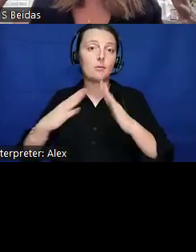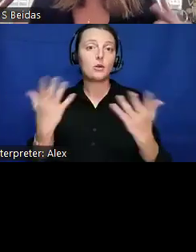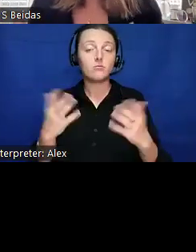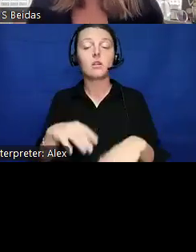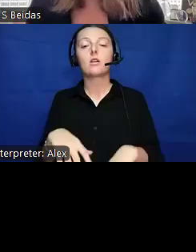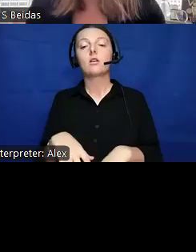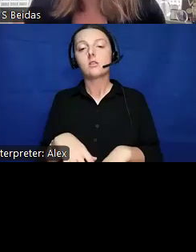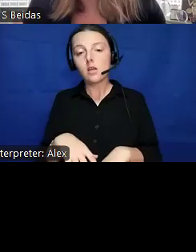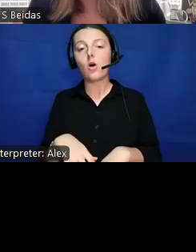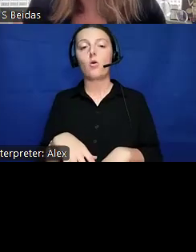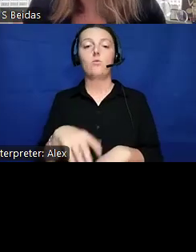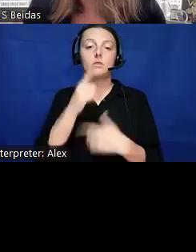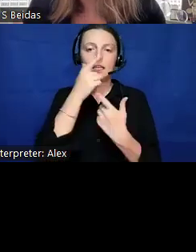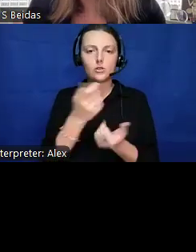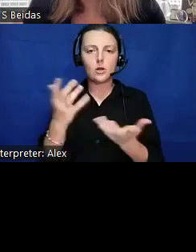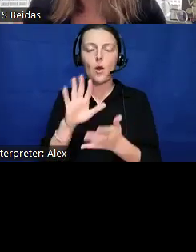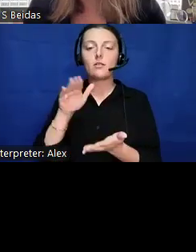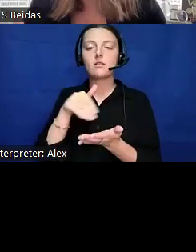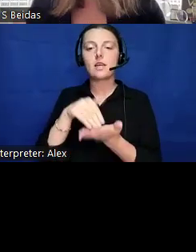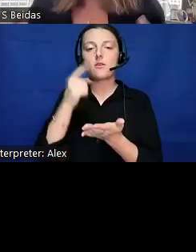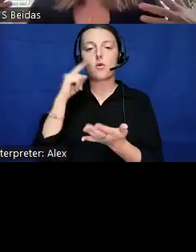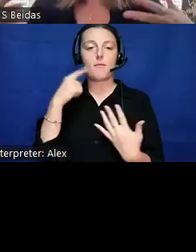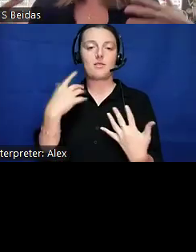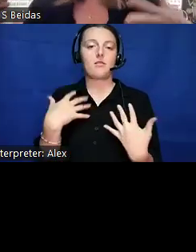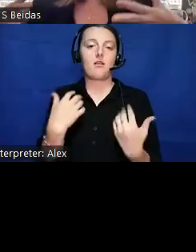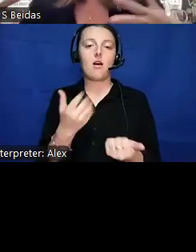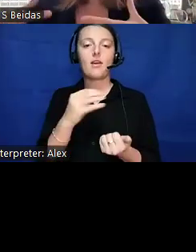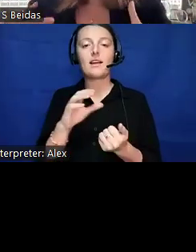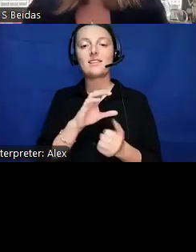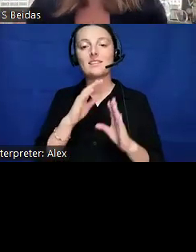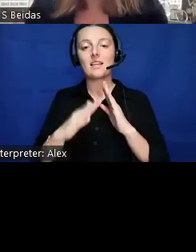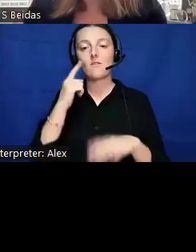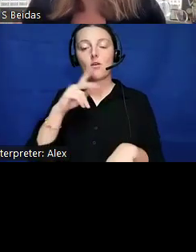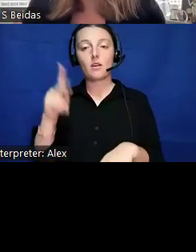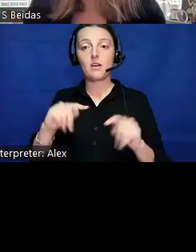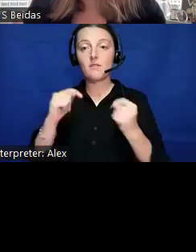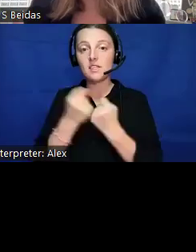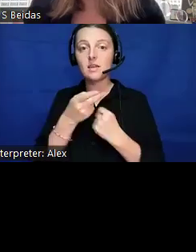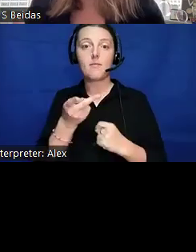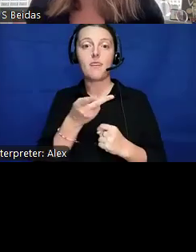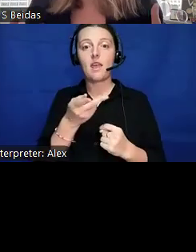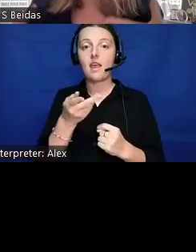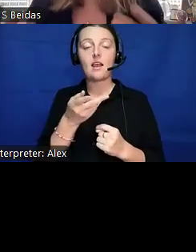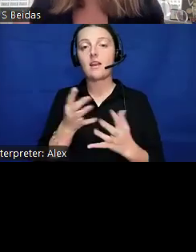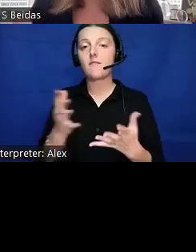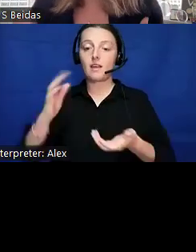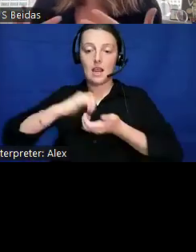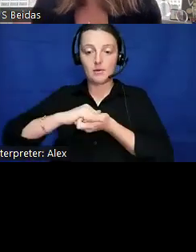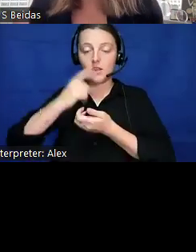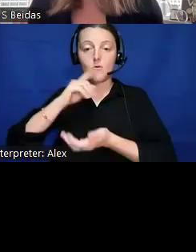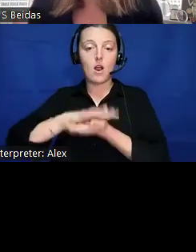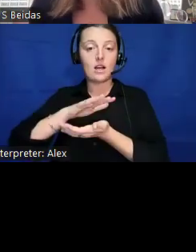that the Center for Mental Health and the City of Philadelphia team kind of came together in a community academic partnership, and we